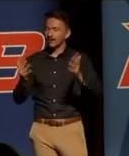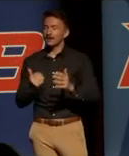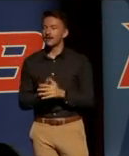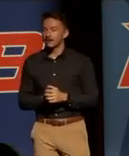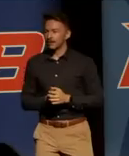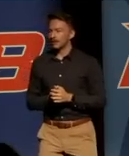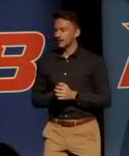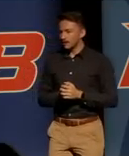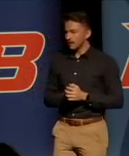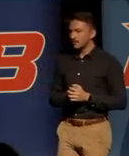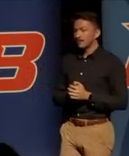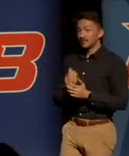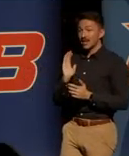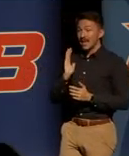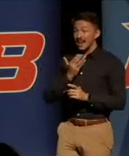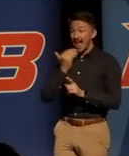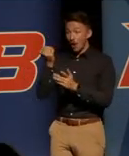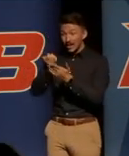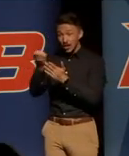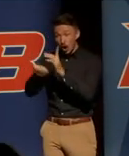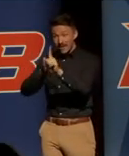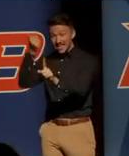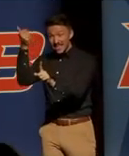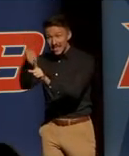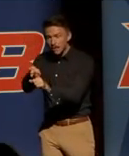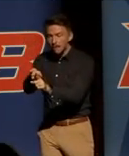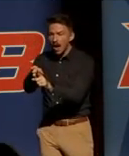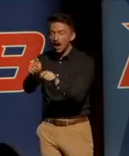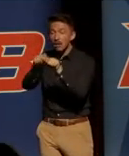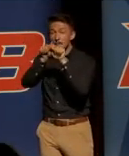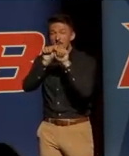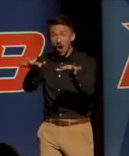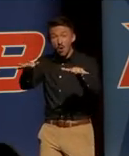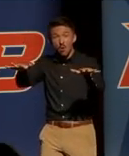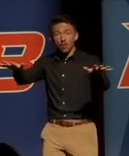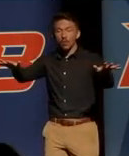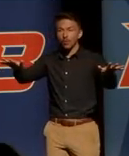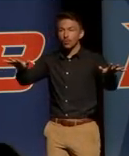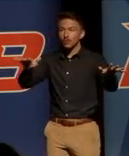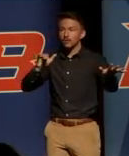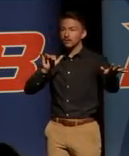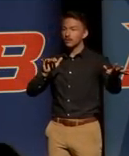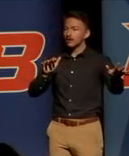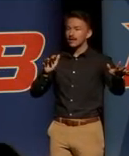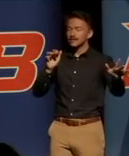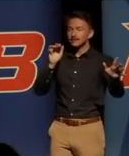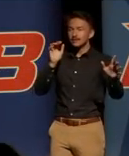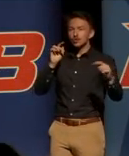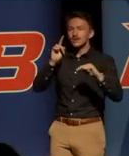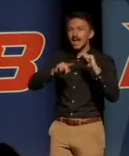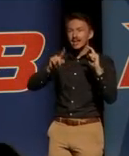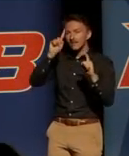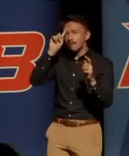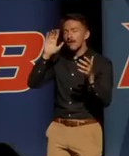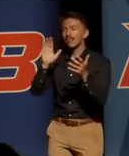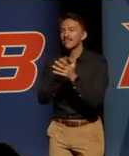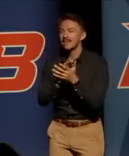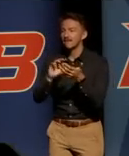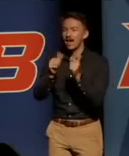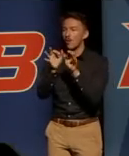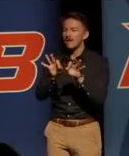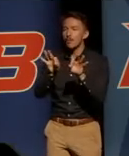And our impact is being felt in ways that are unbelievable across the state. When